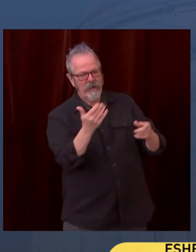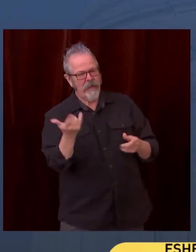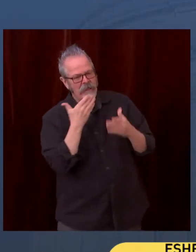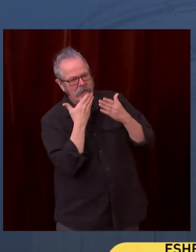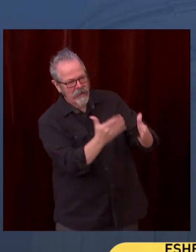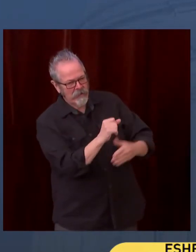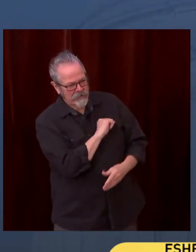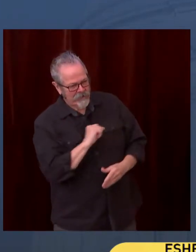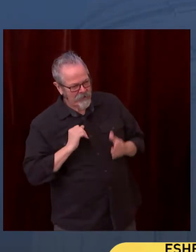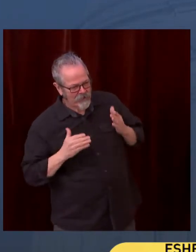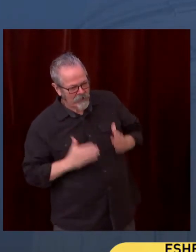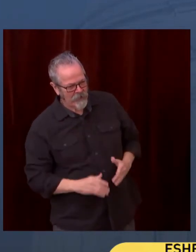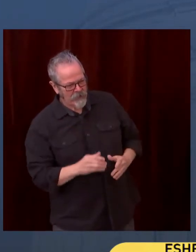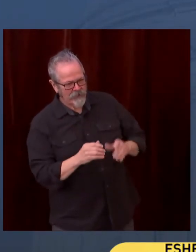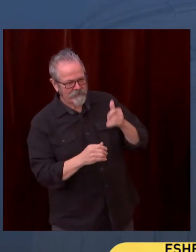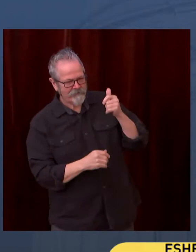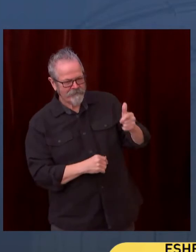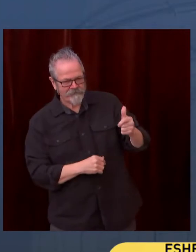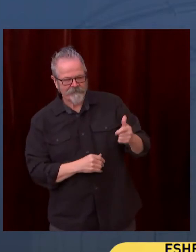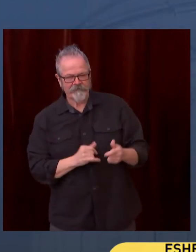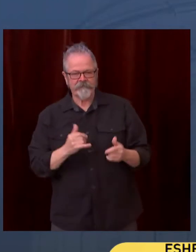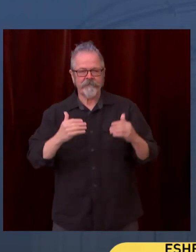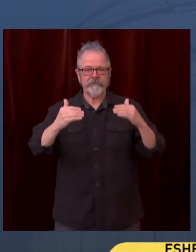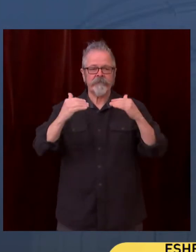Senator Orms or Representative Ormsby.